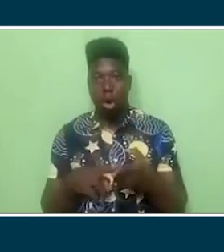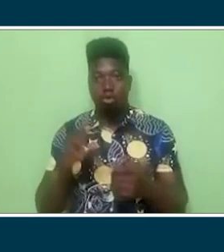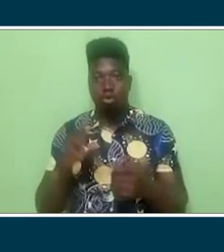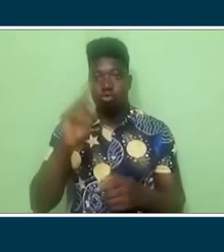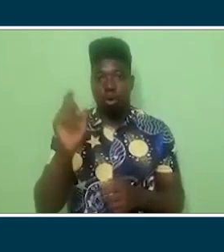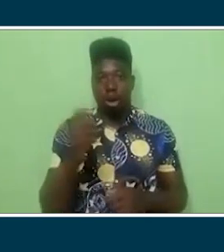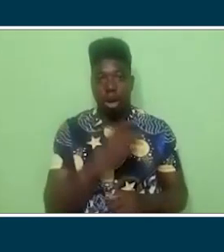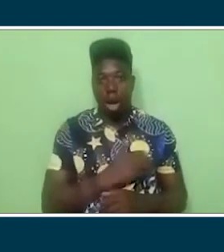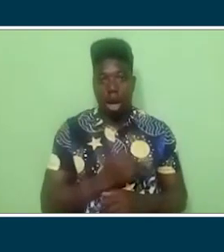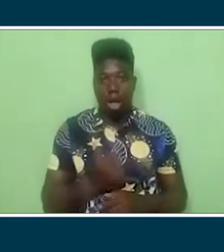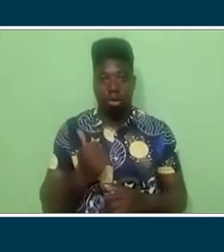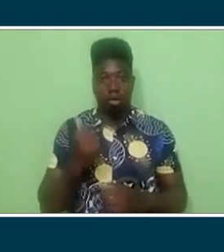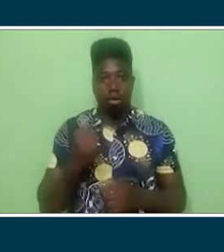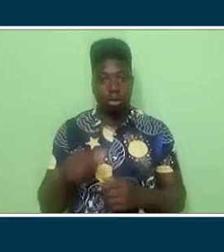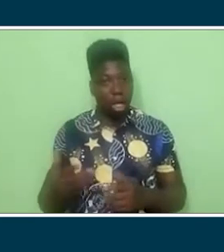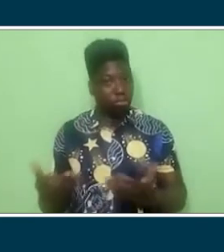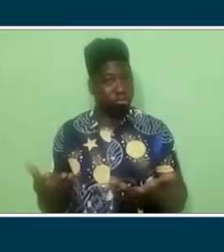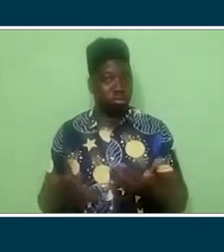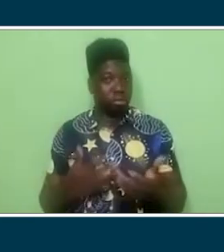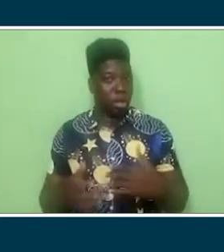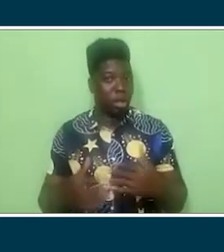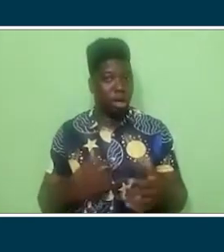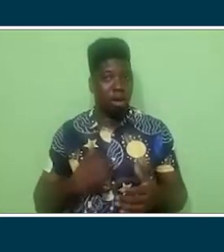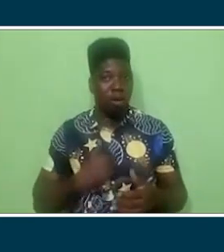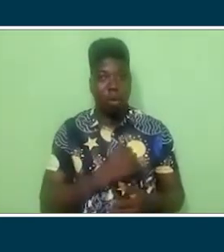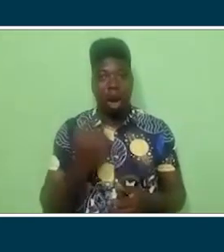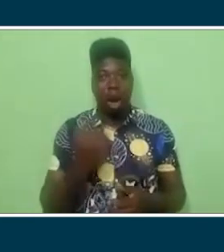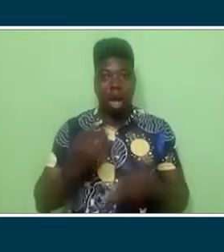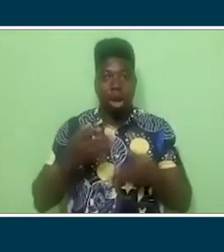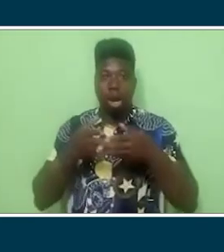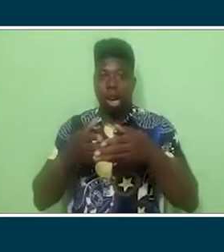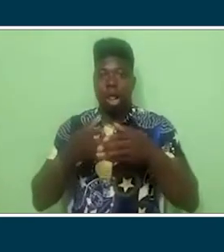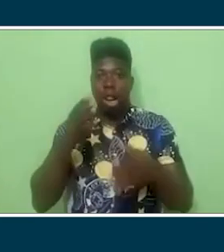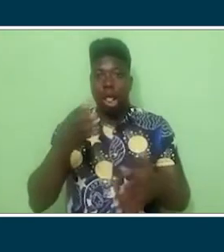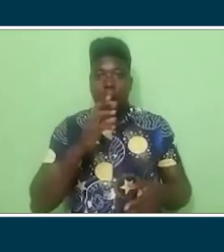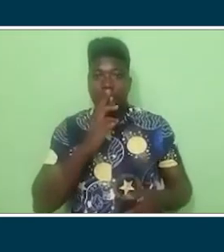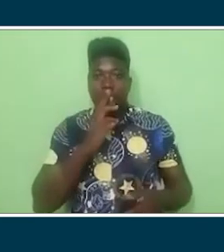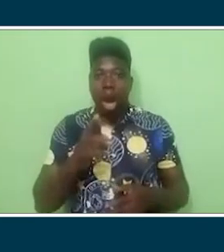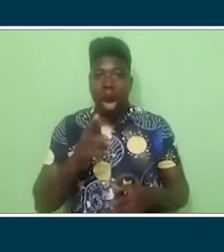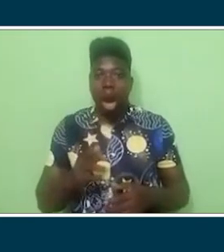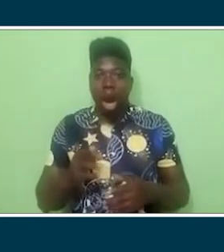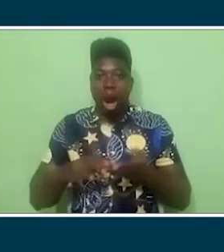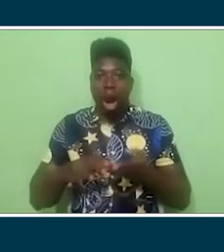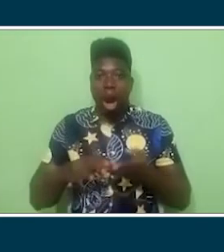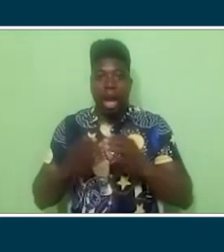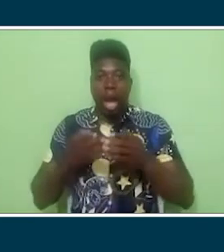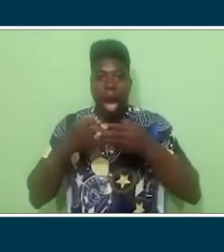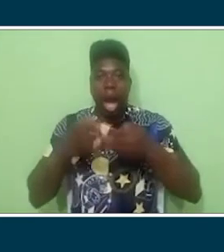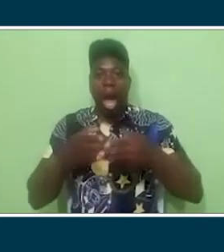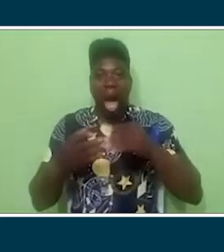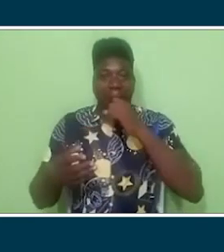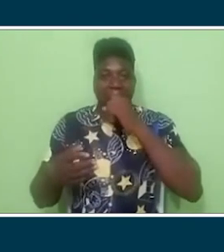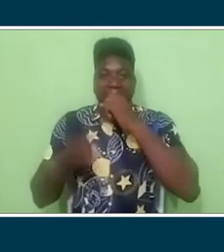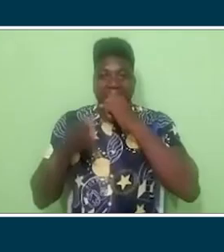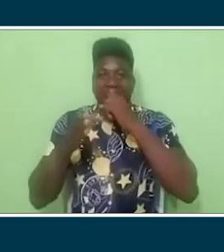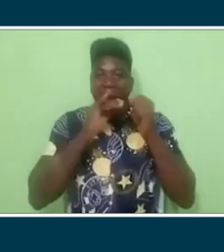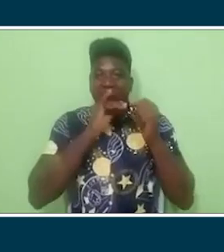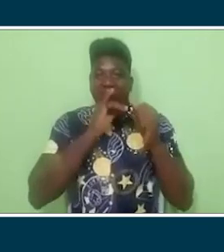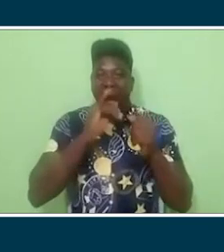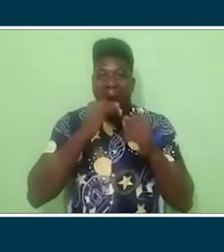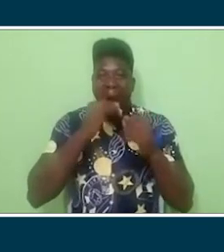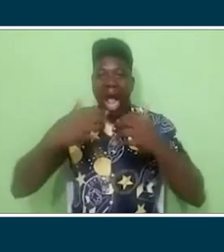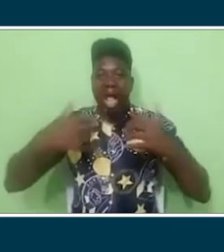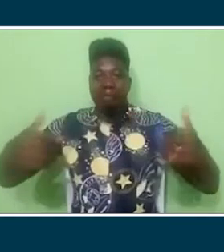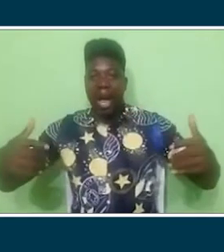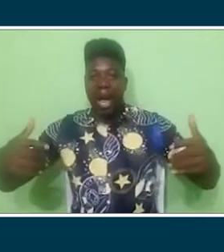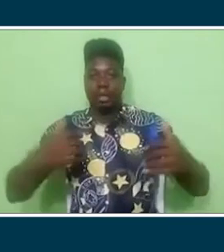And although we always lead with, these are our community guidelines, this is the space we're creating. And